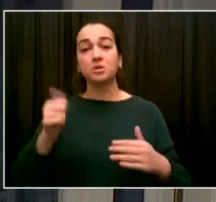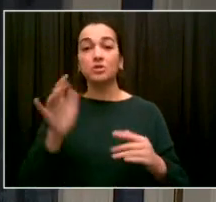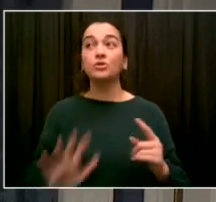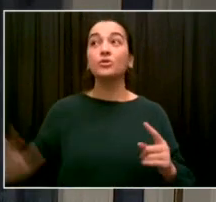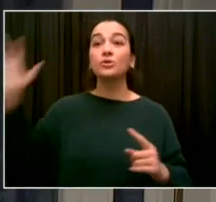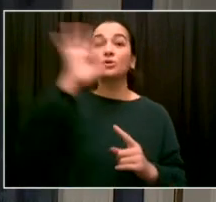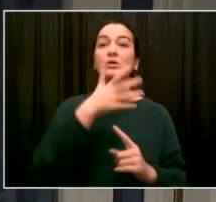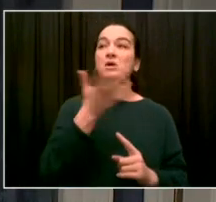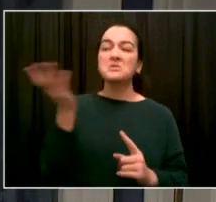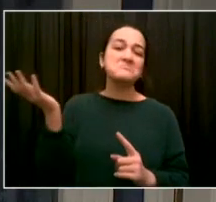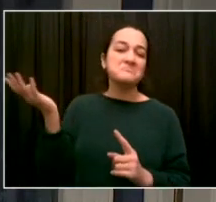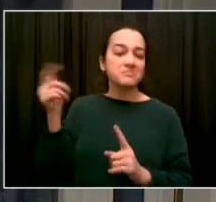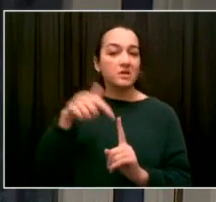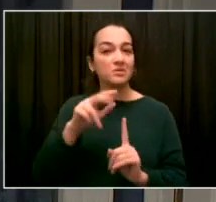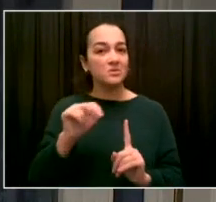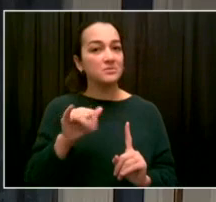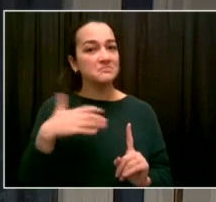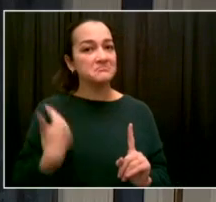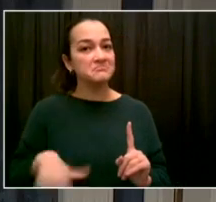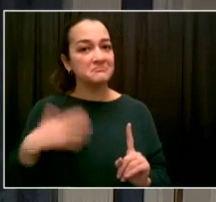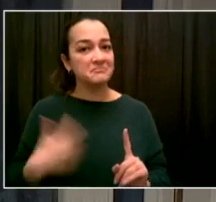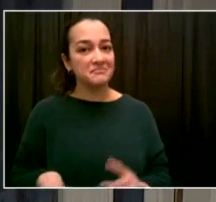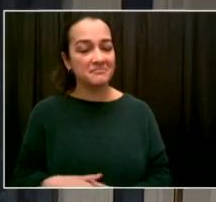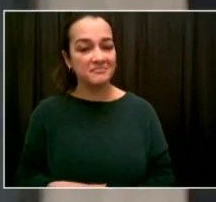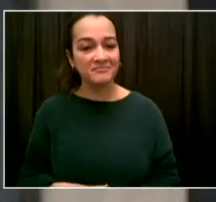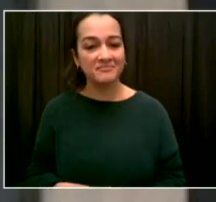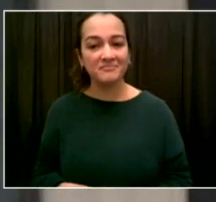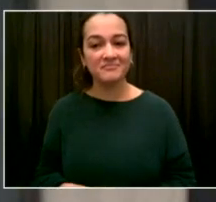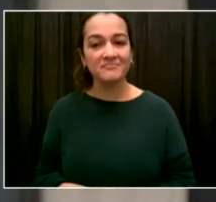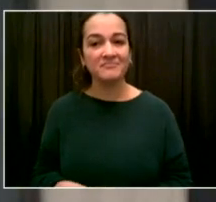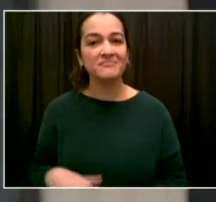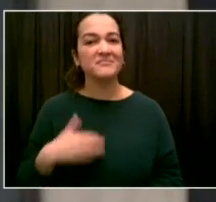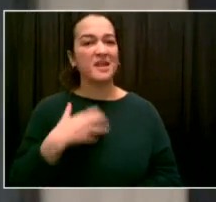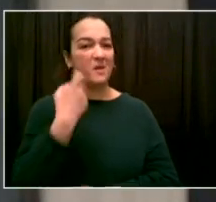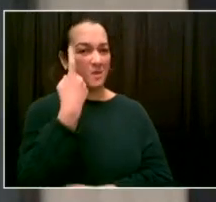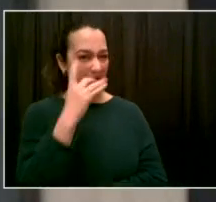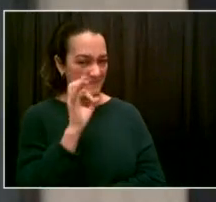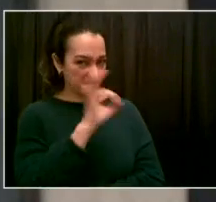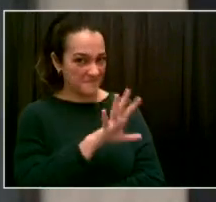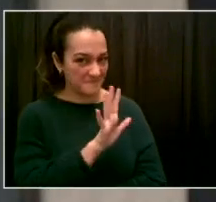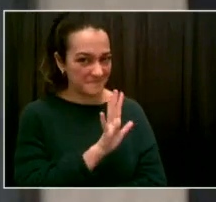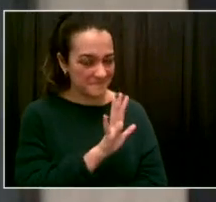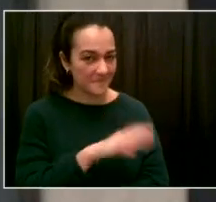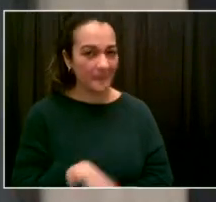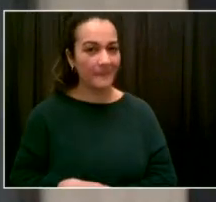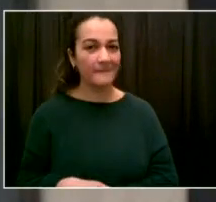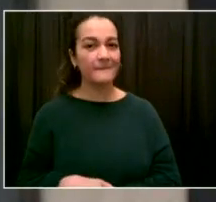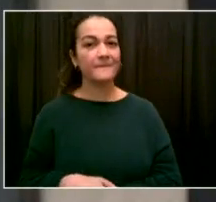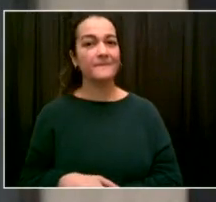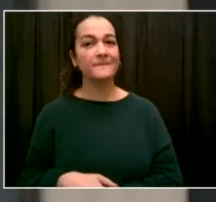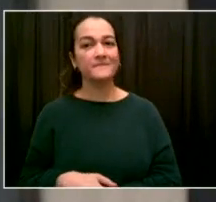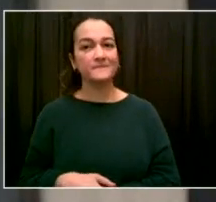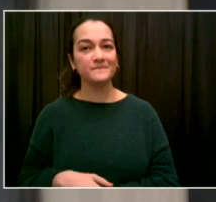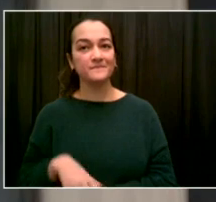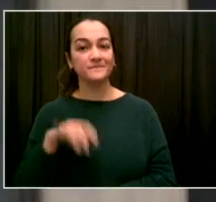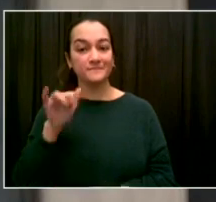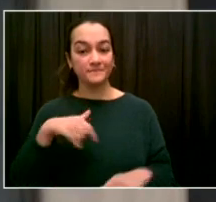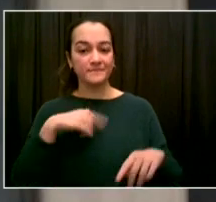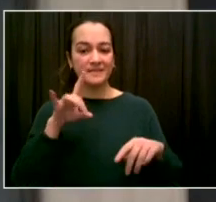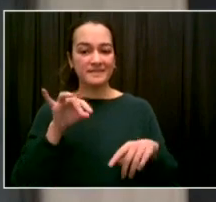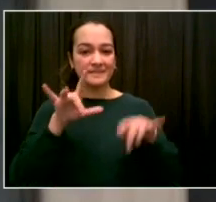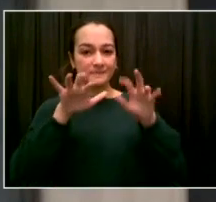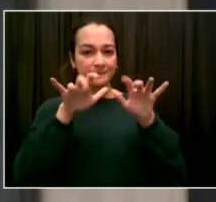York. Please. You know about this. So I'm sending a letter to FEMA today. I got the letter here somewhere. Here it